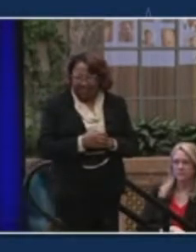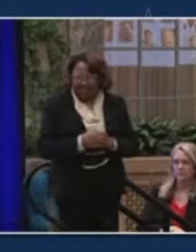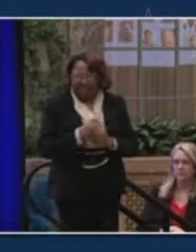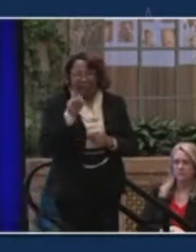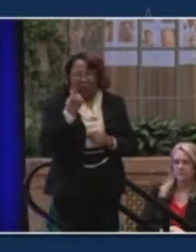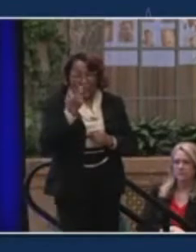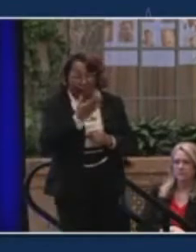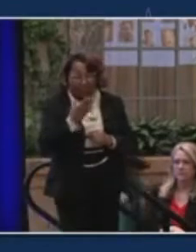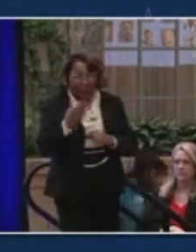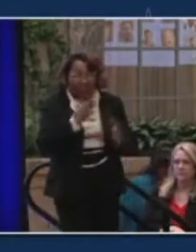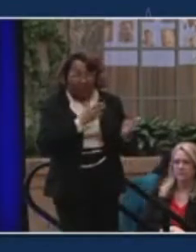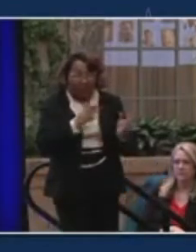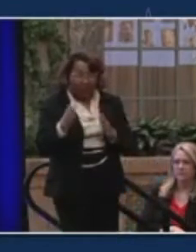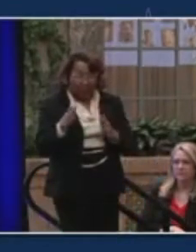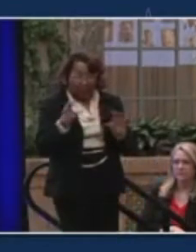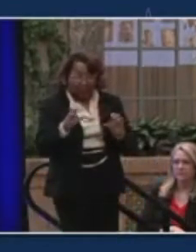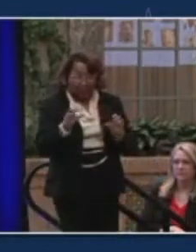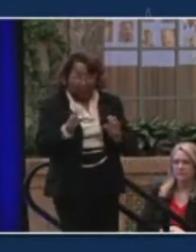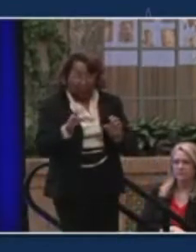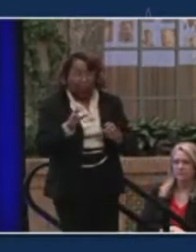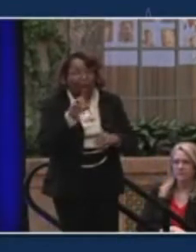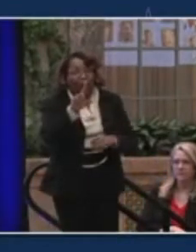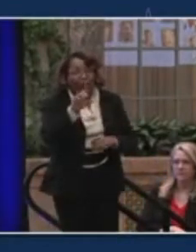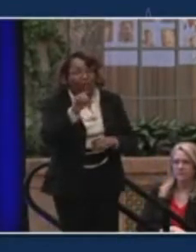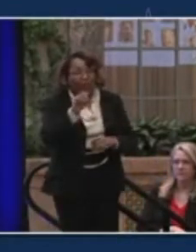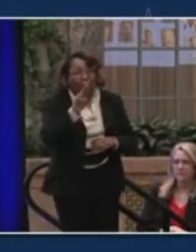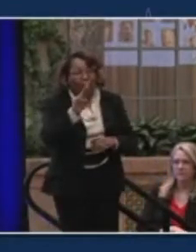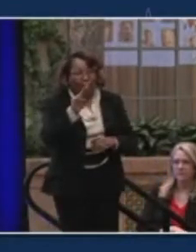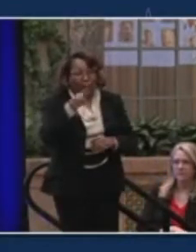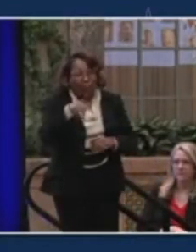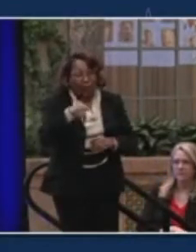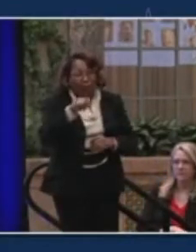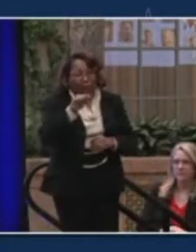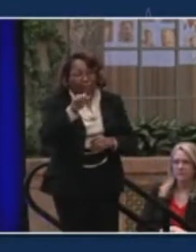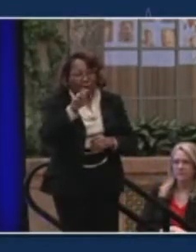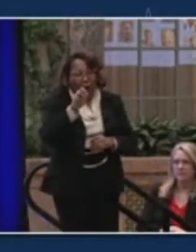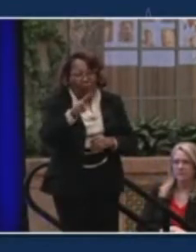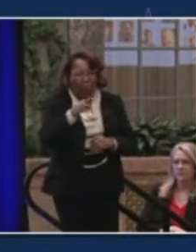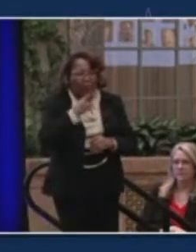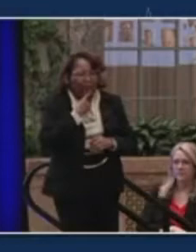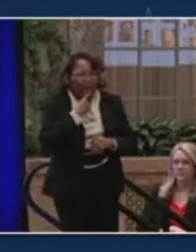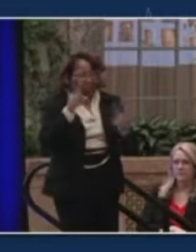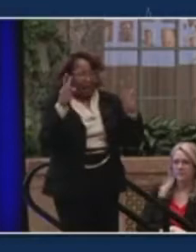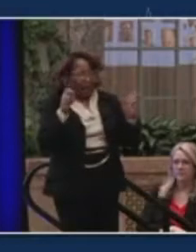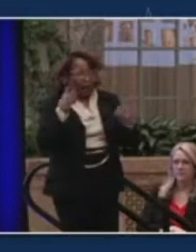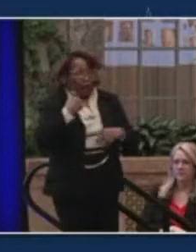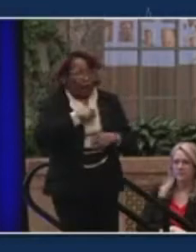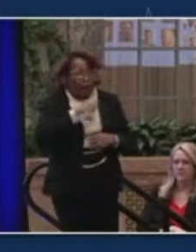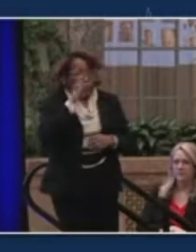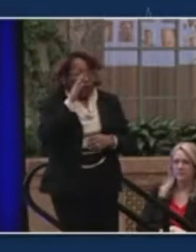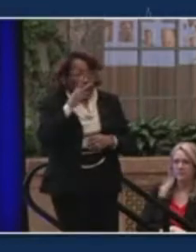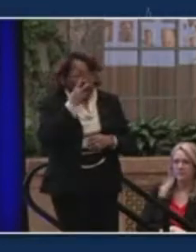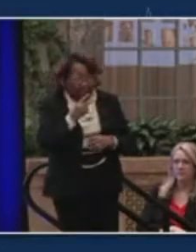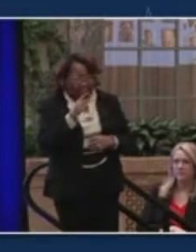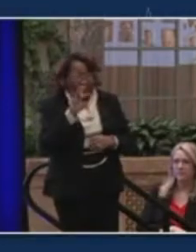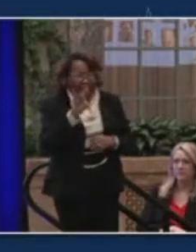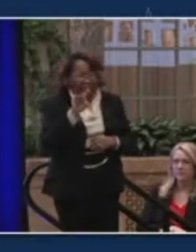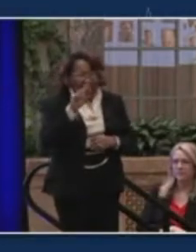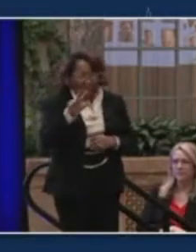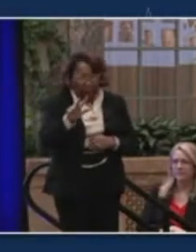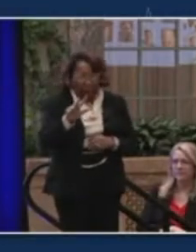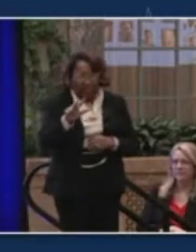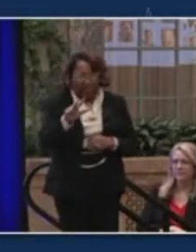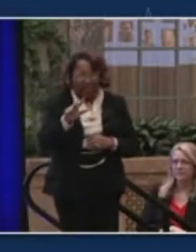to do before it's over, it was Lou Palmer who said, we shall see in 83. And he held those